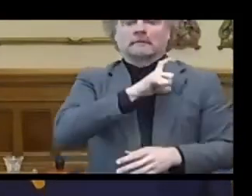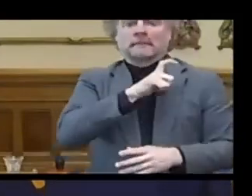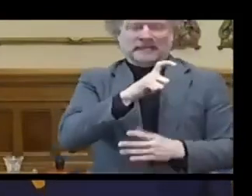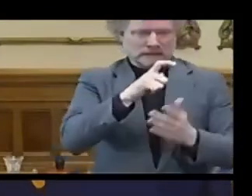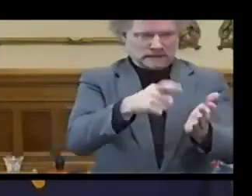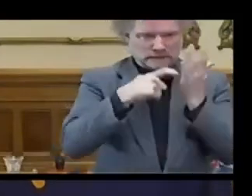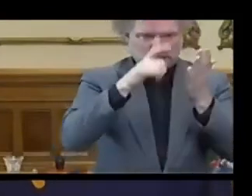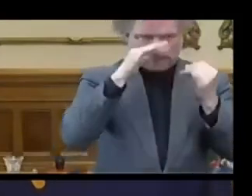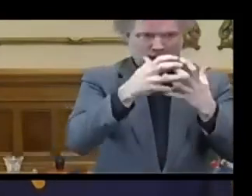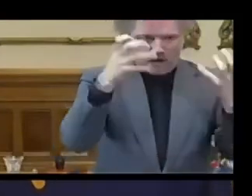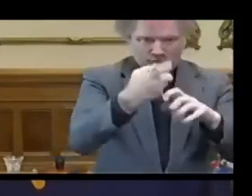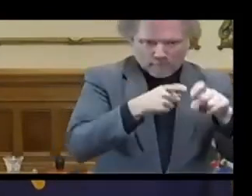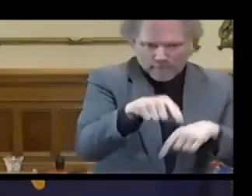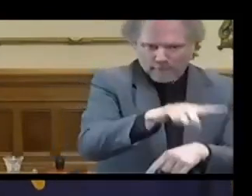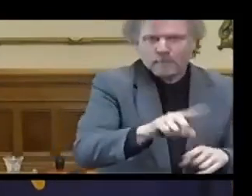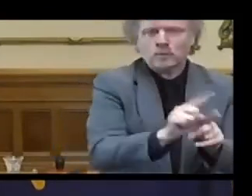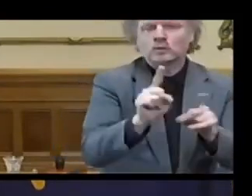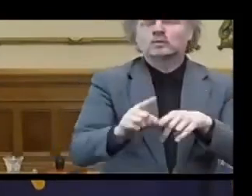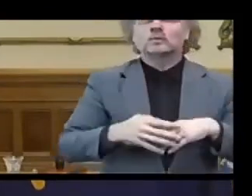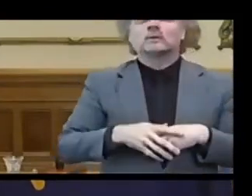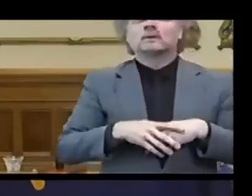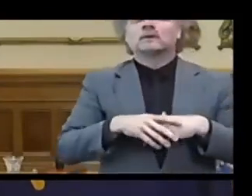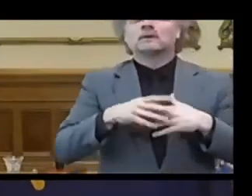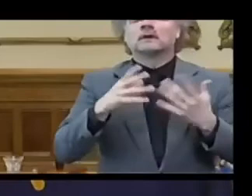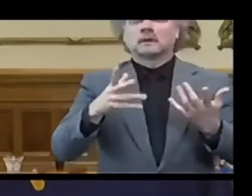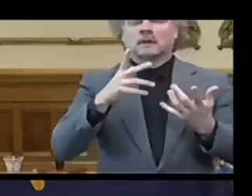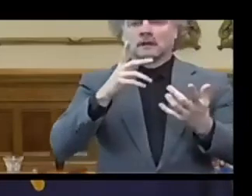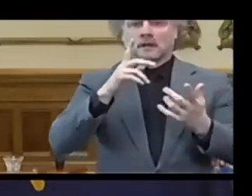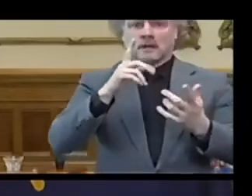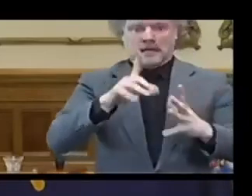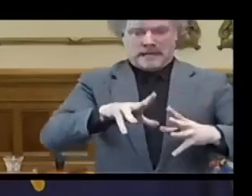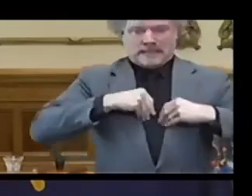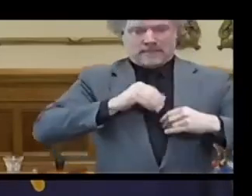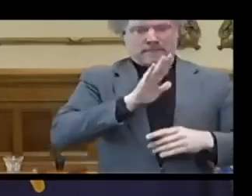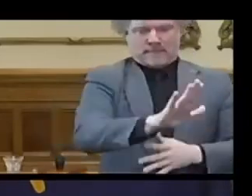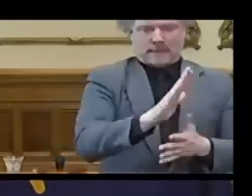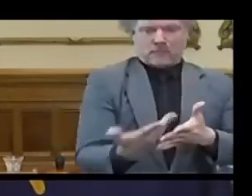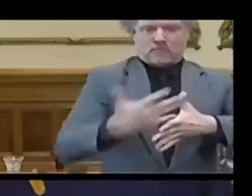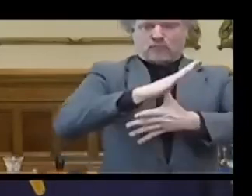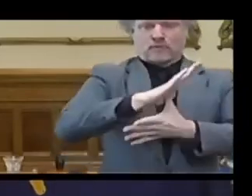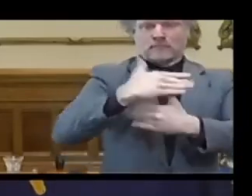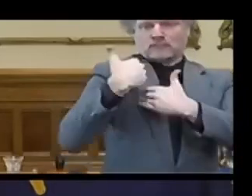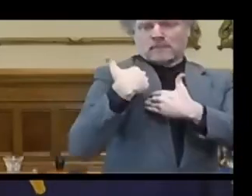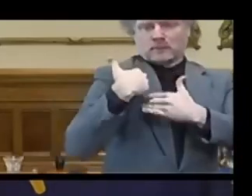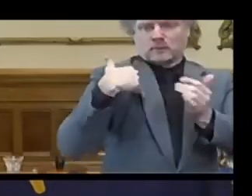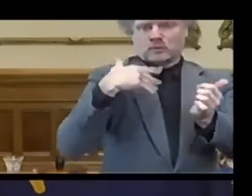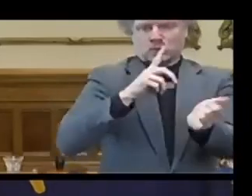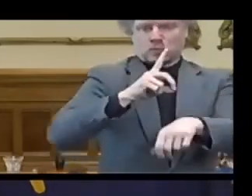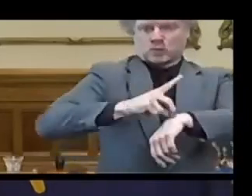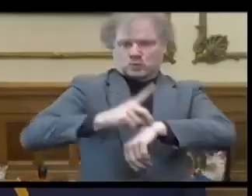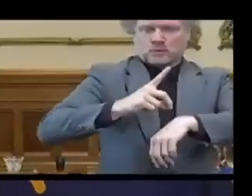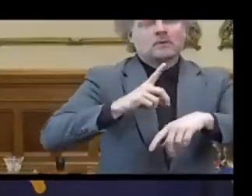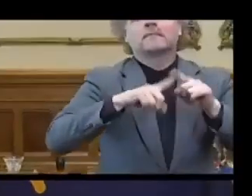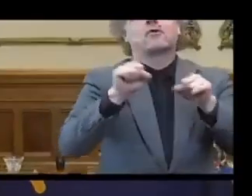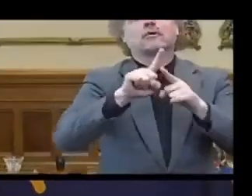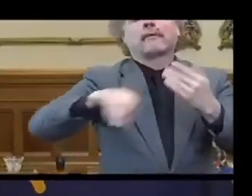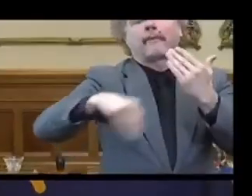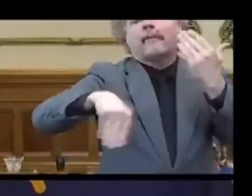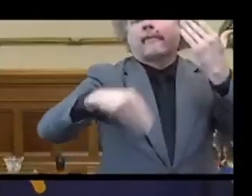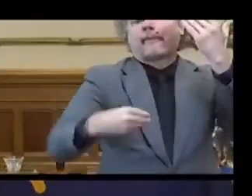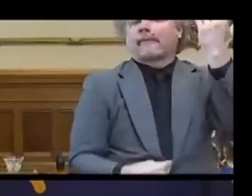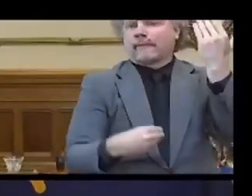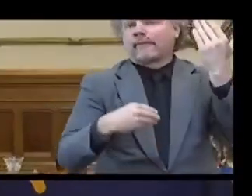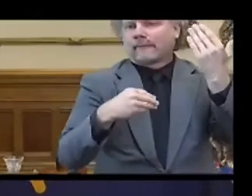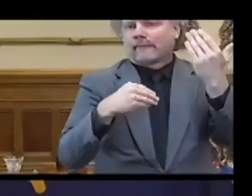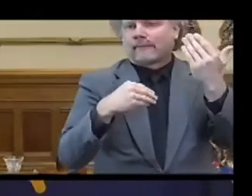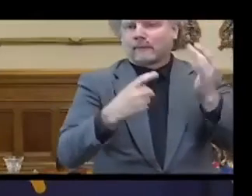officials to not just take on their primary duties, but a lot of collateral duties then get also dumped on them.